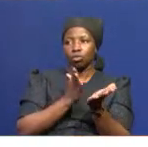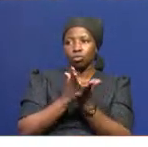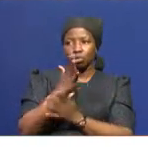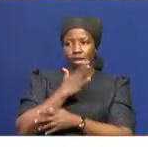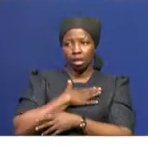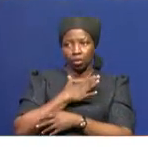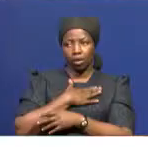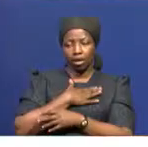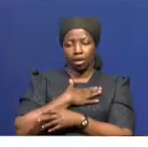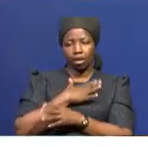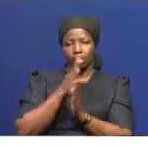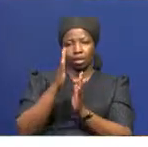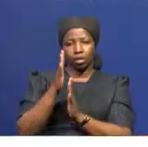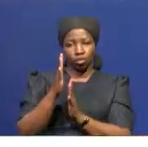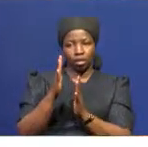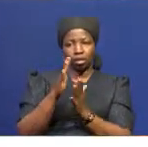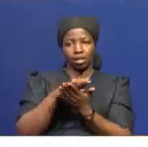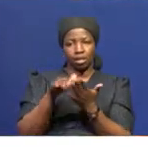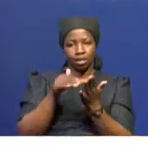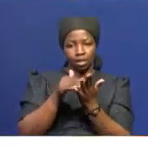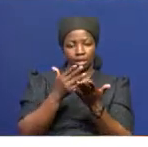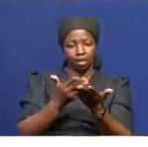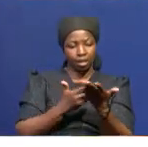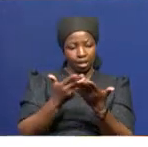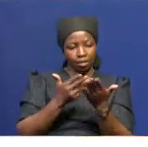la Usalama and our engagement with national government